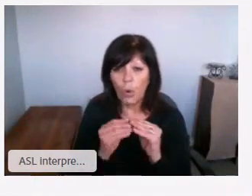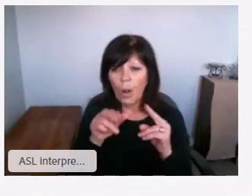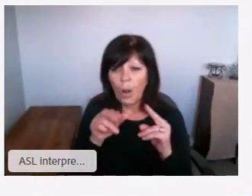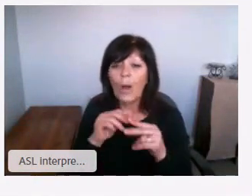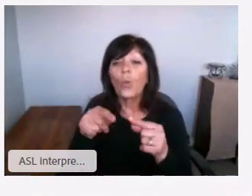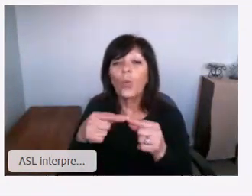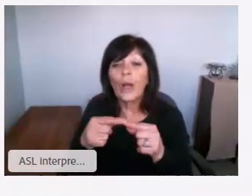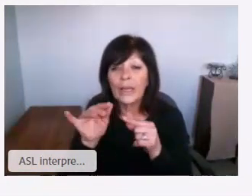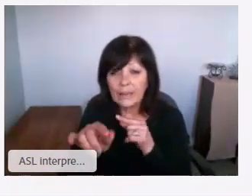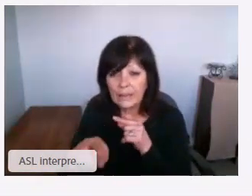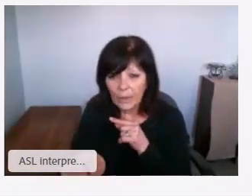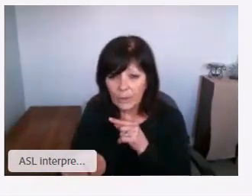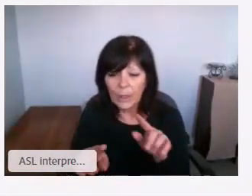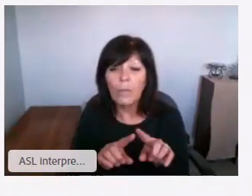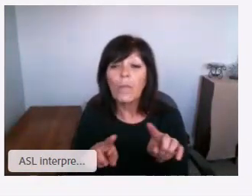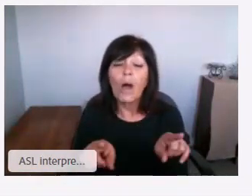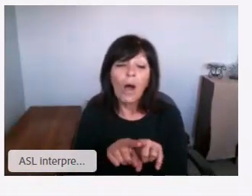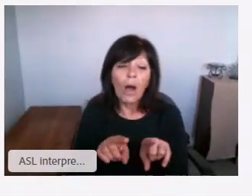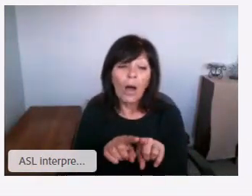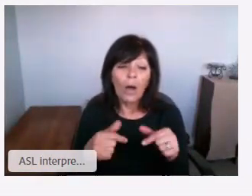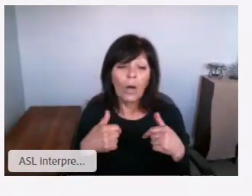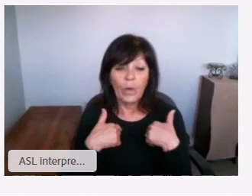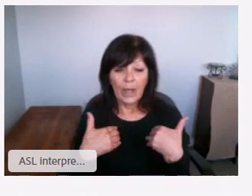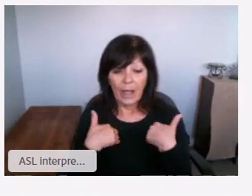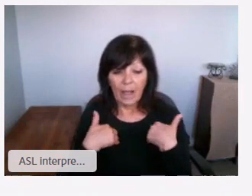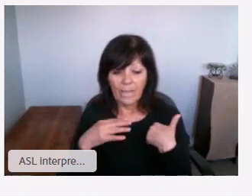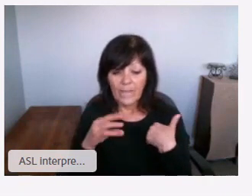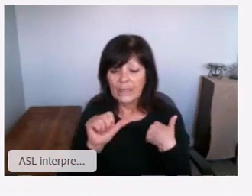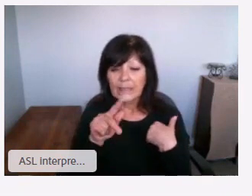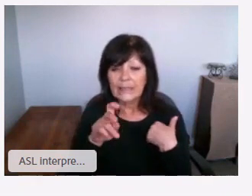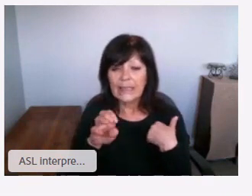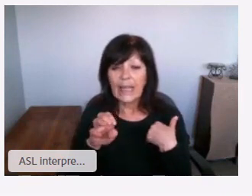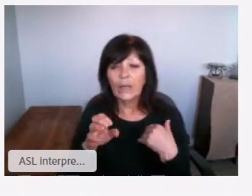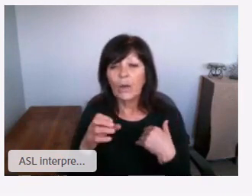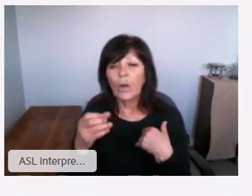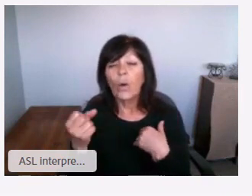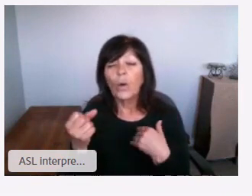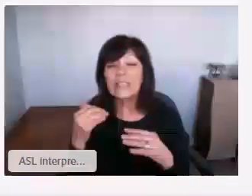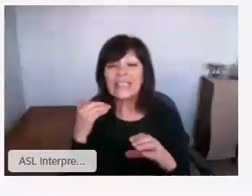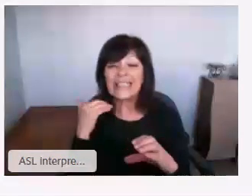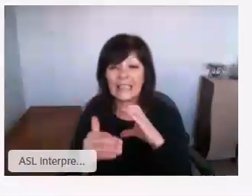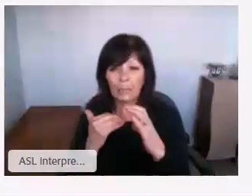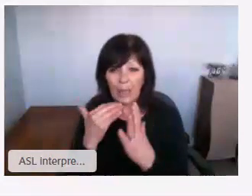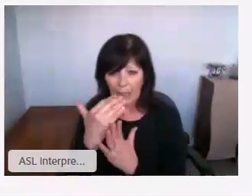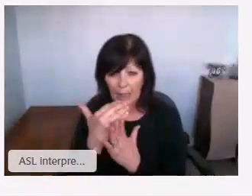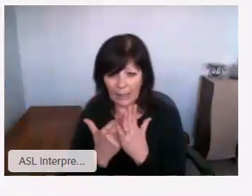release demos, but we also have a stakeholder email list. So we send out